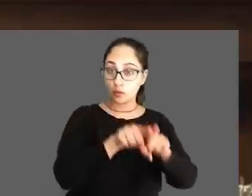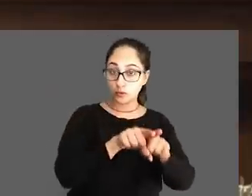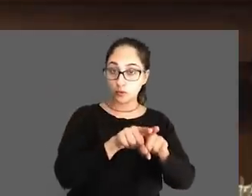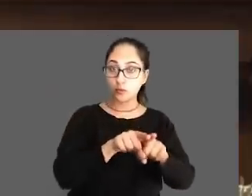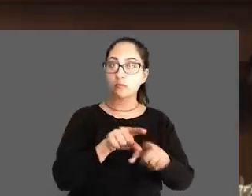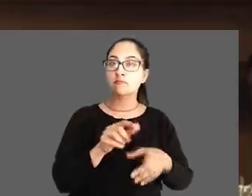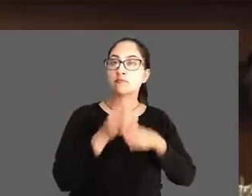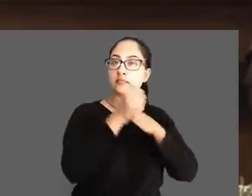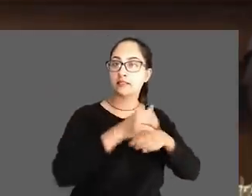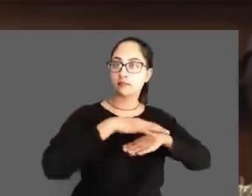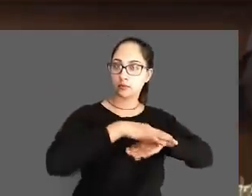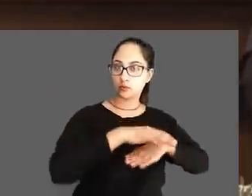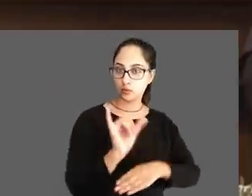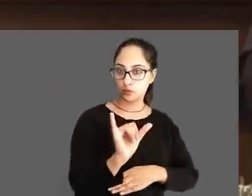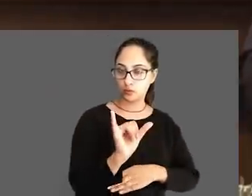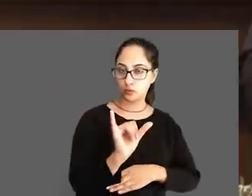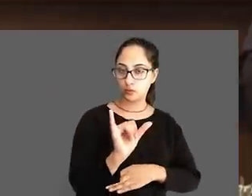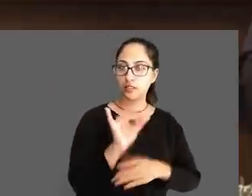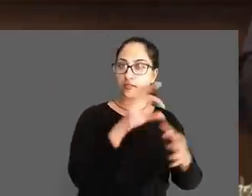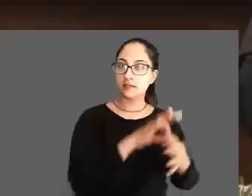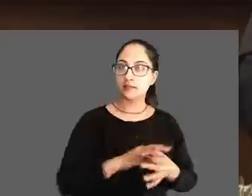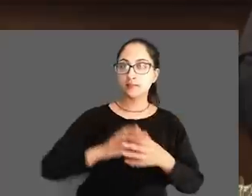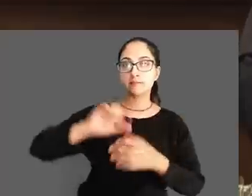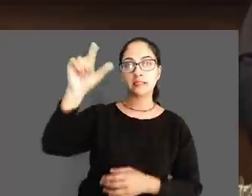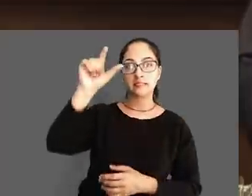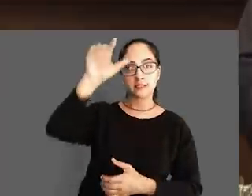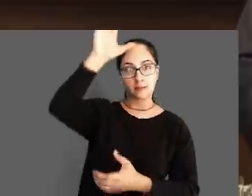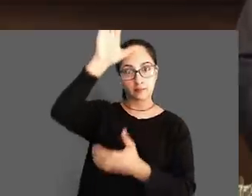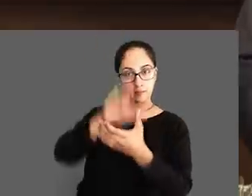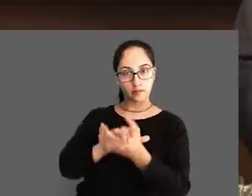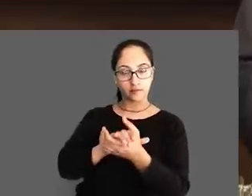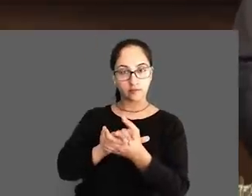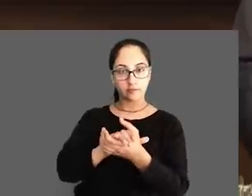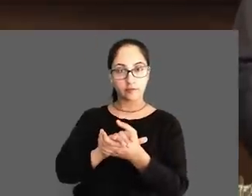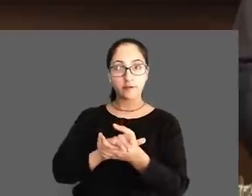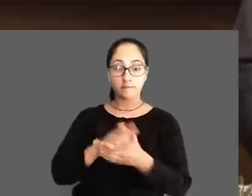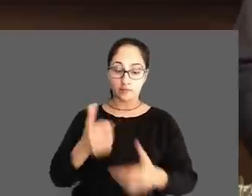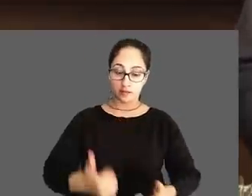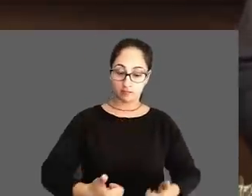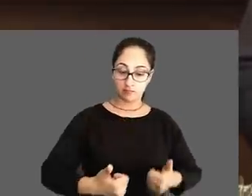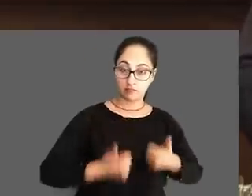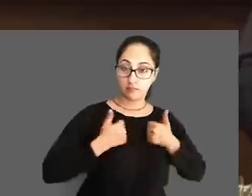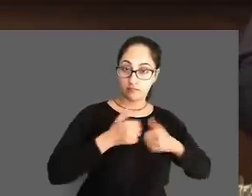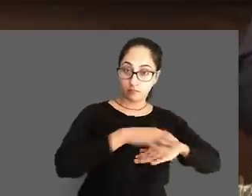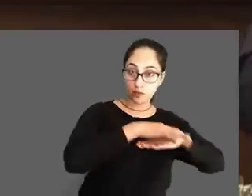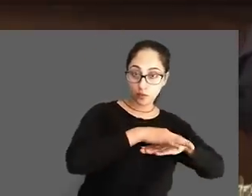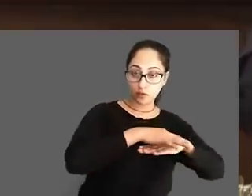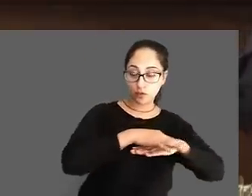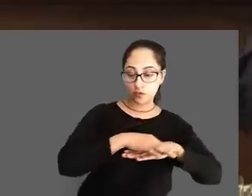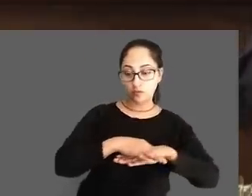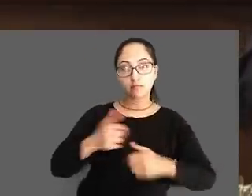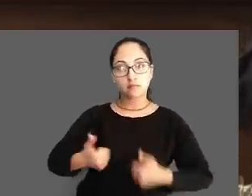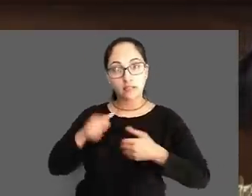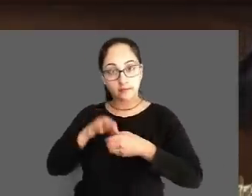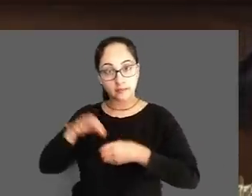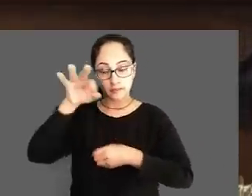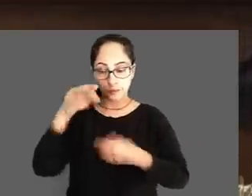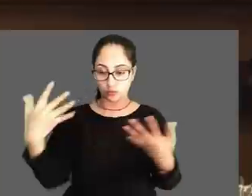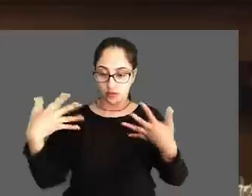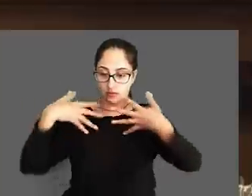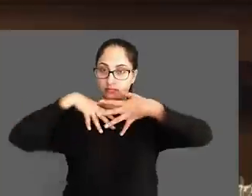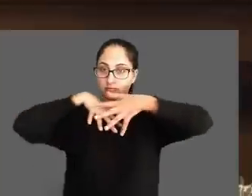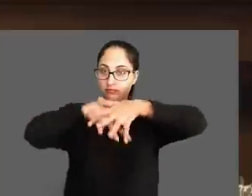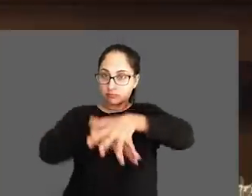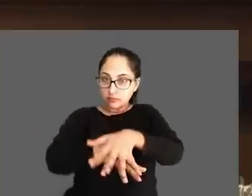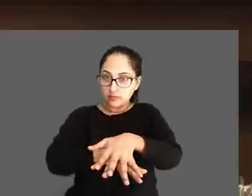This means that the Imam of the time also has a responsibility for improving the quality of life, the quality